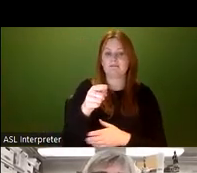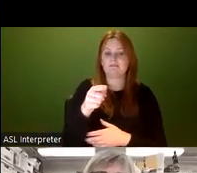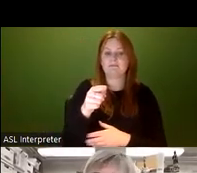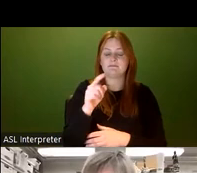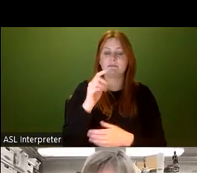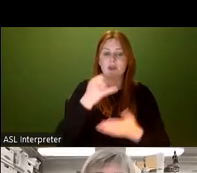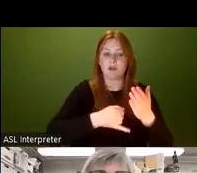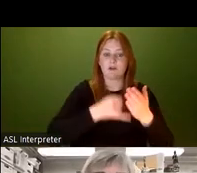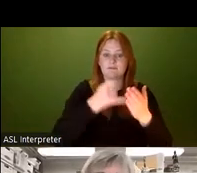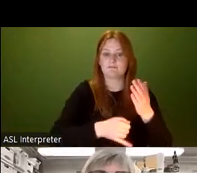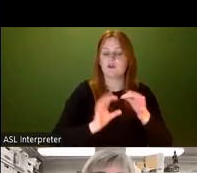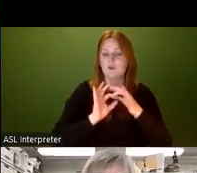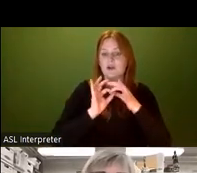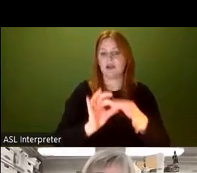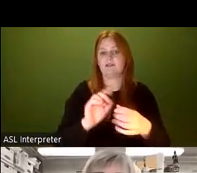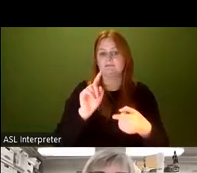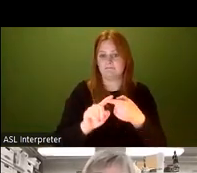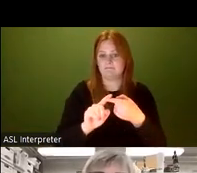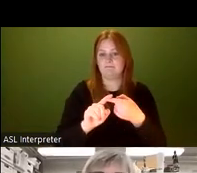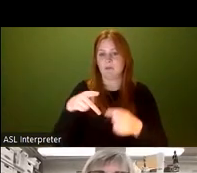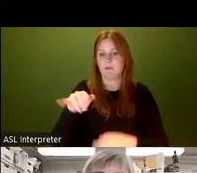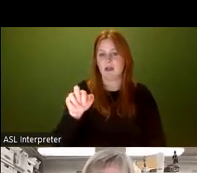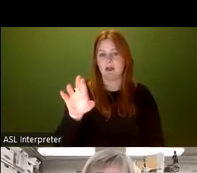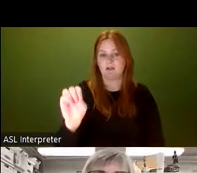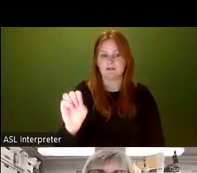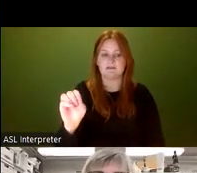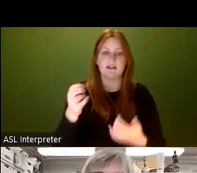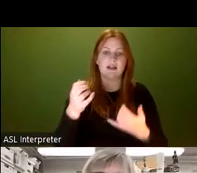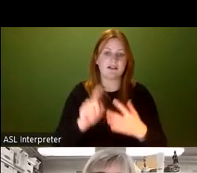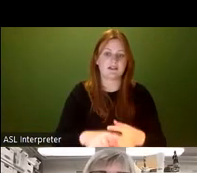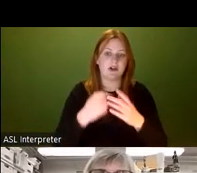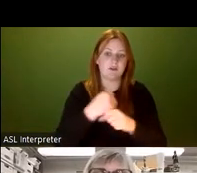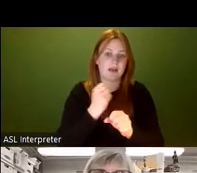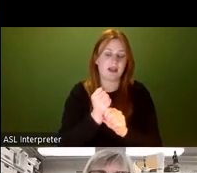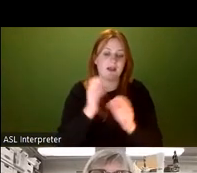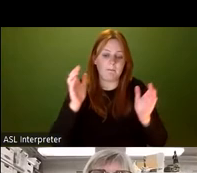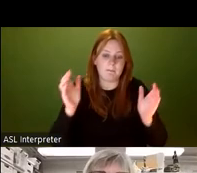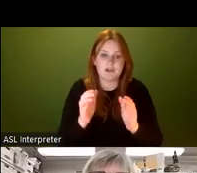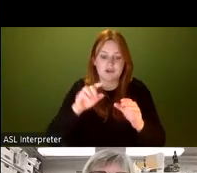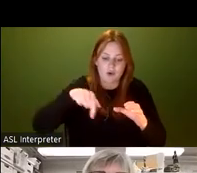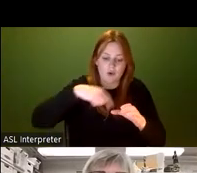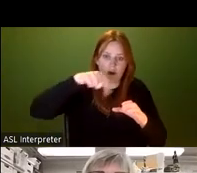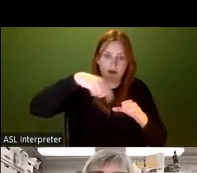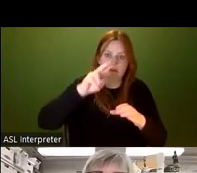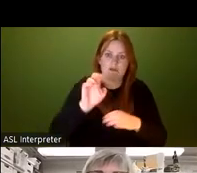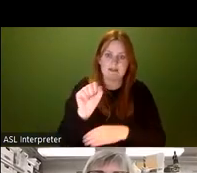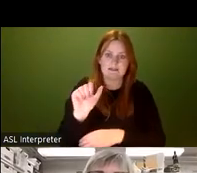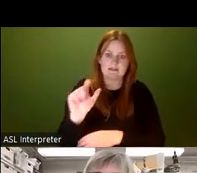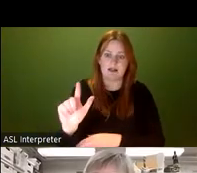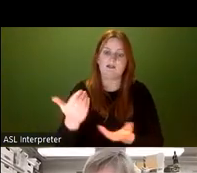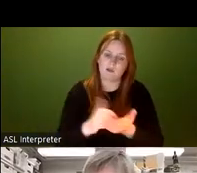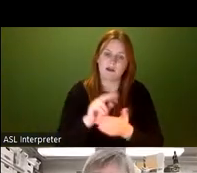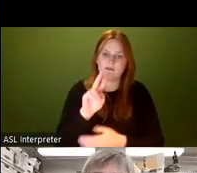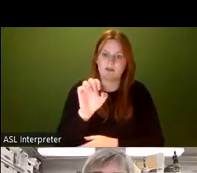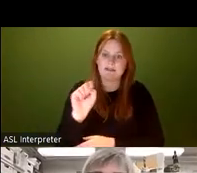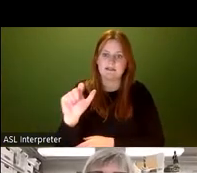started making a lot of miniature coiled vessels. Again, the vessel fungus. And I'm